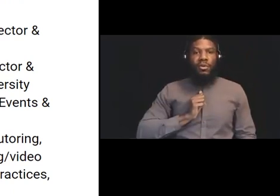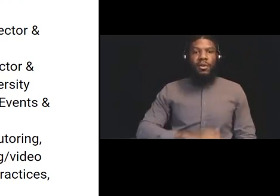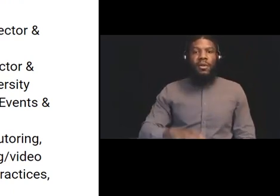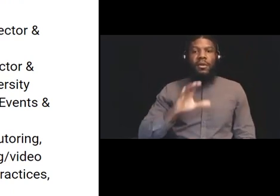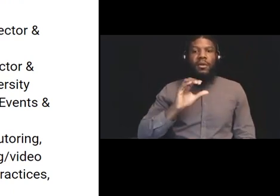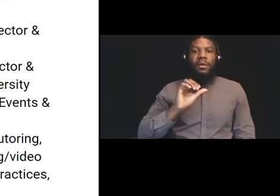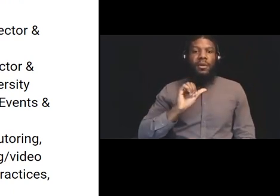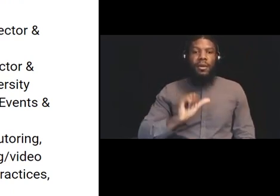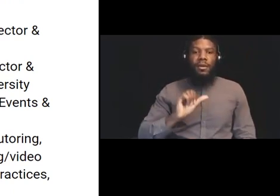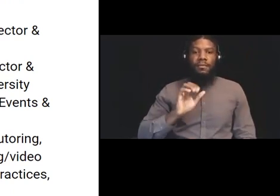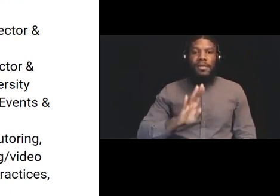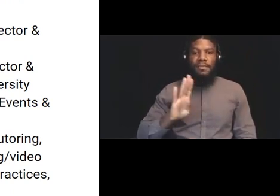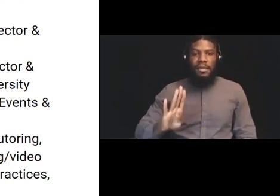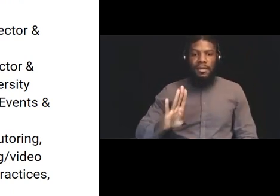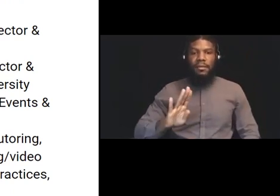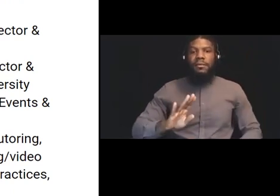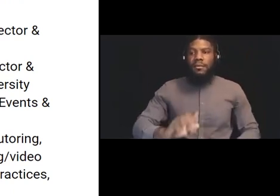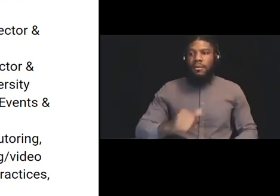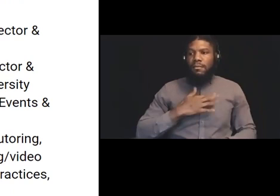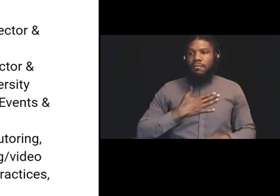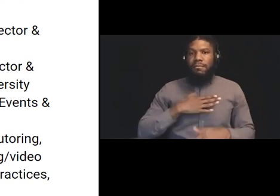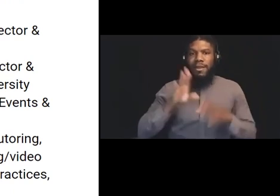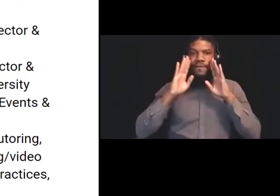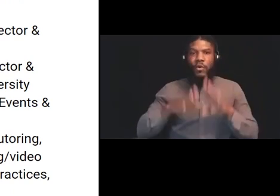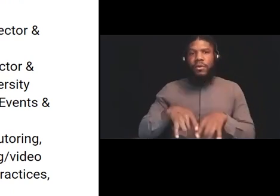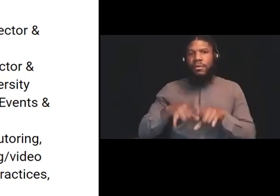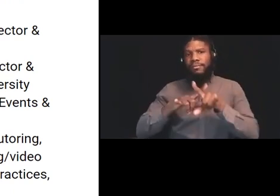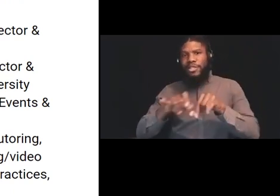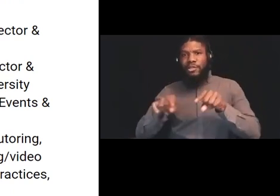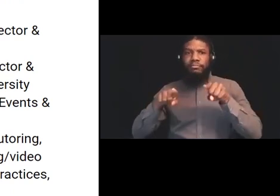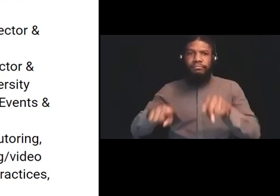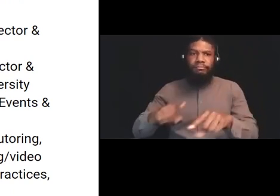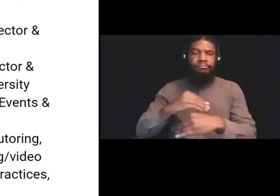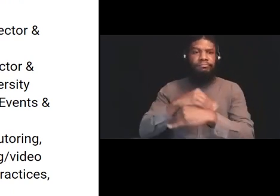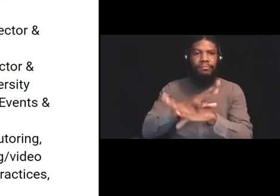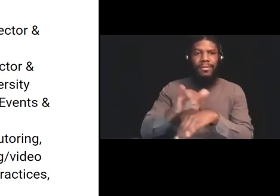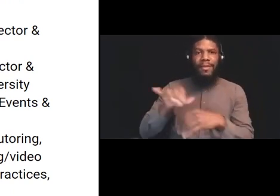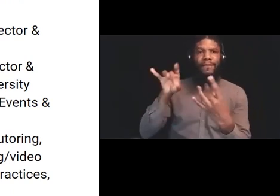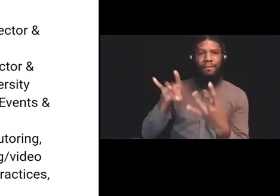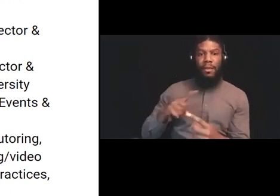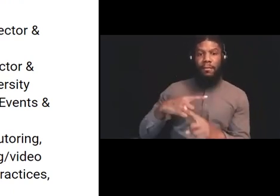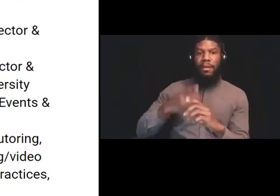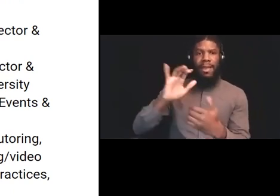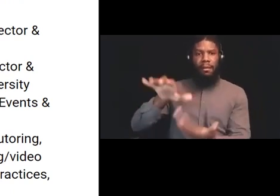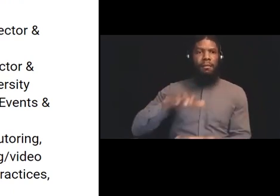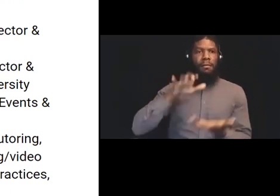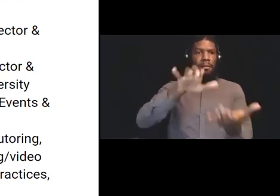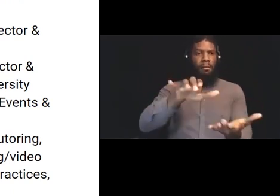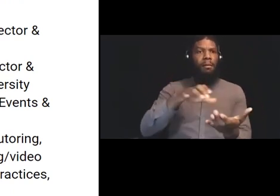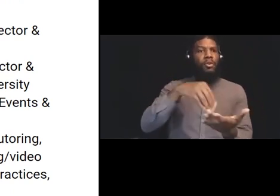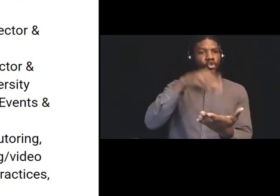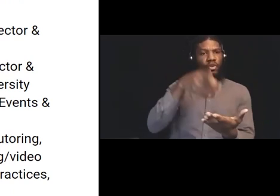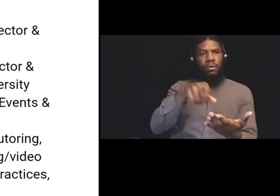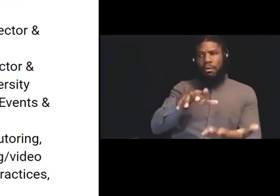my dissertation is looking at the use of asynchronous screencasting feedback and how students use that feedback during their revision